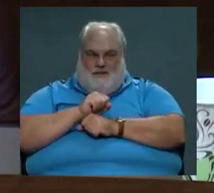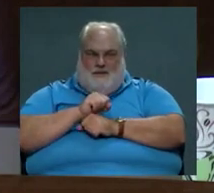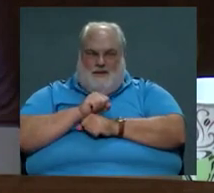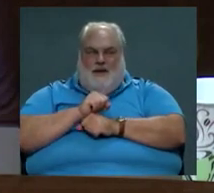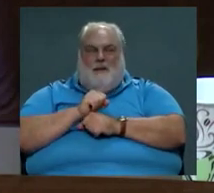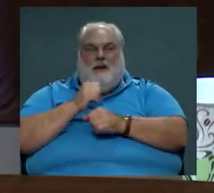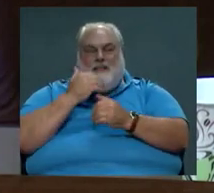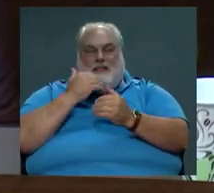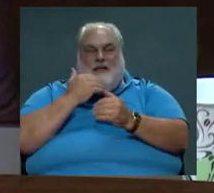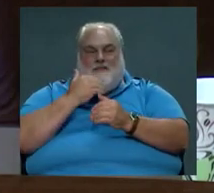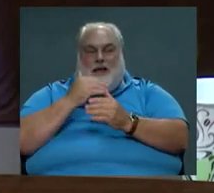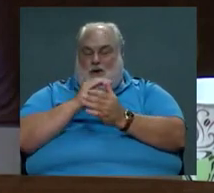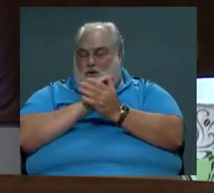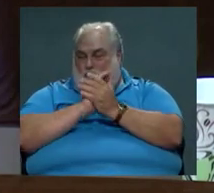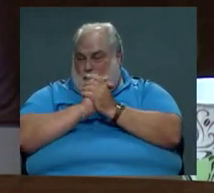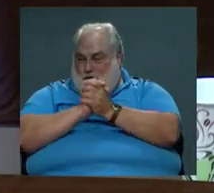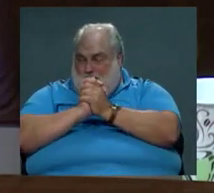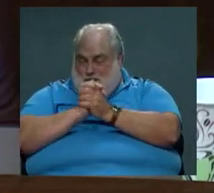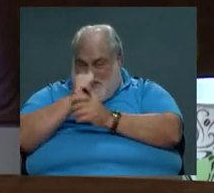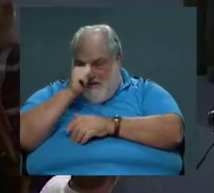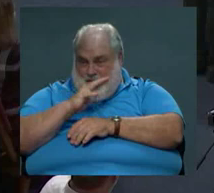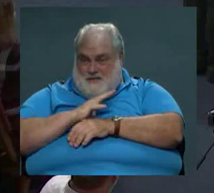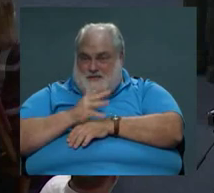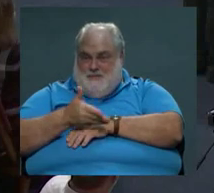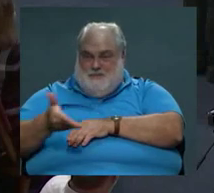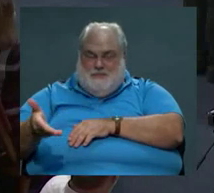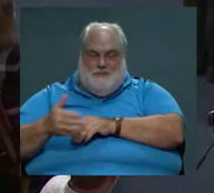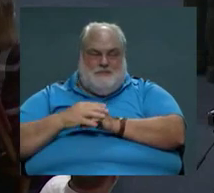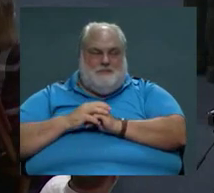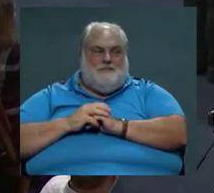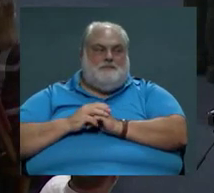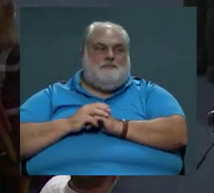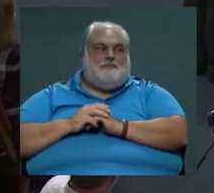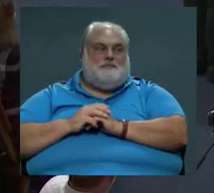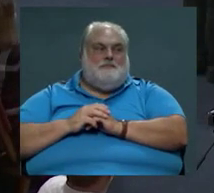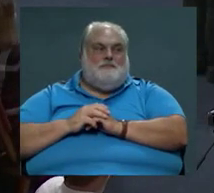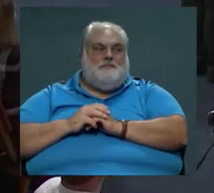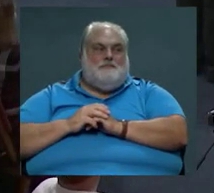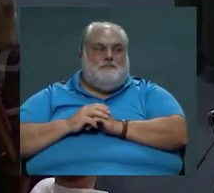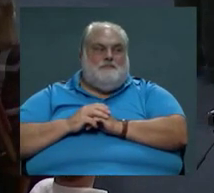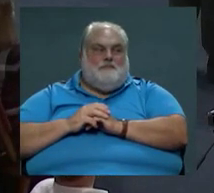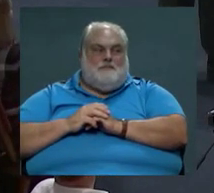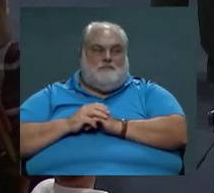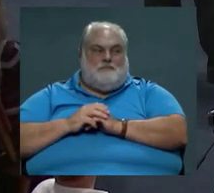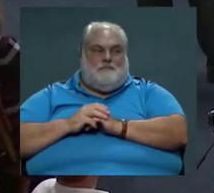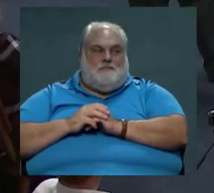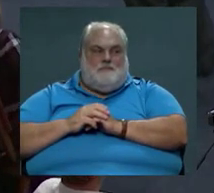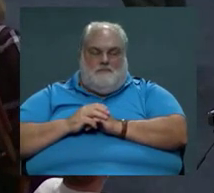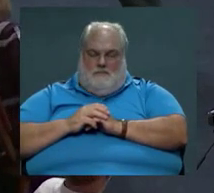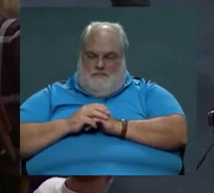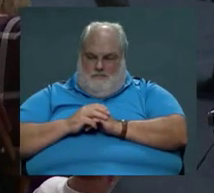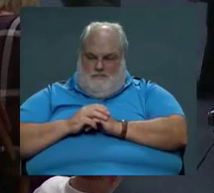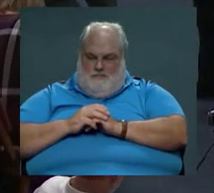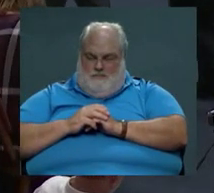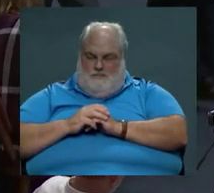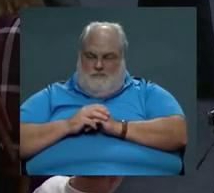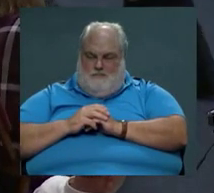or acknowledgement. And congratulations again, guys. Thank you. Very good. Thank you. Thank you. Thank you.